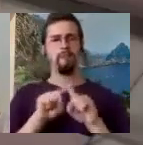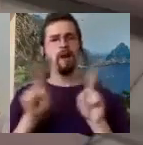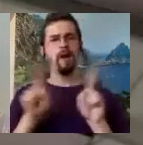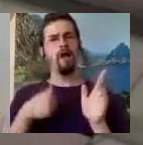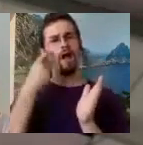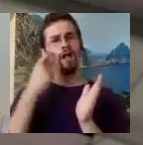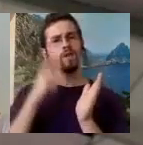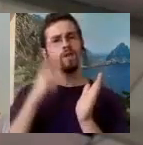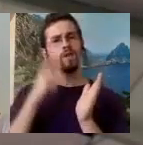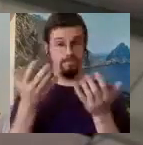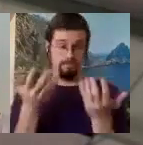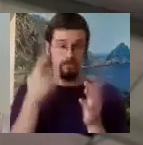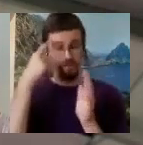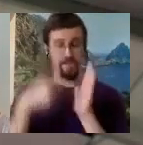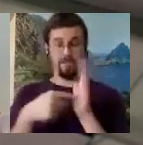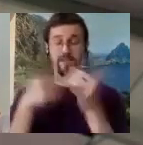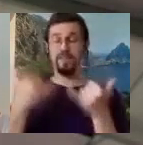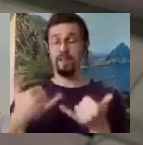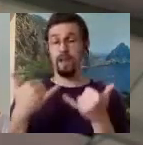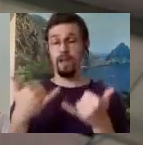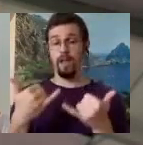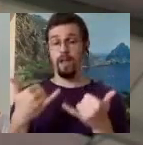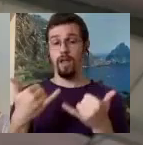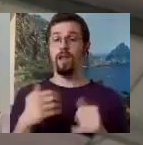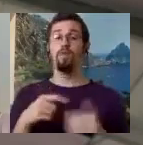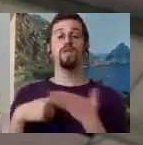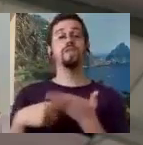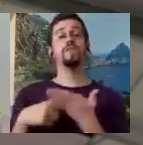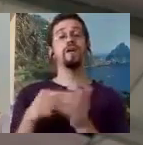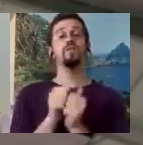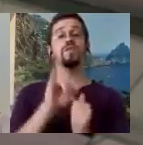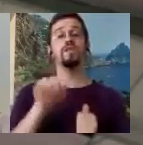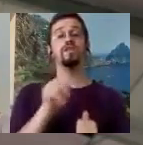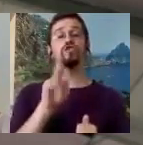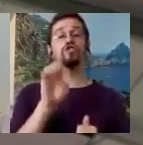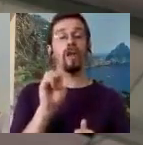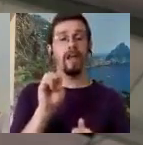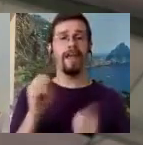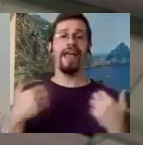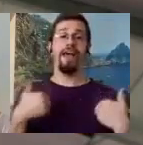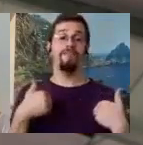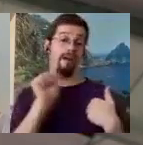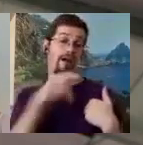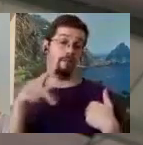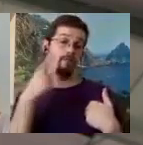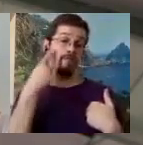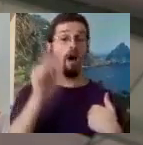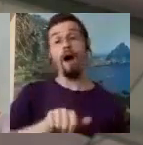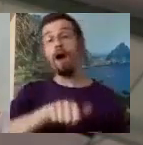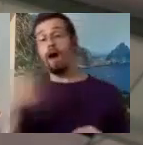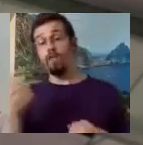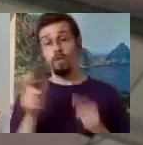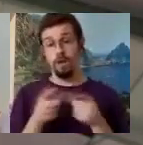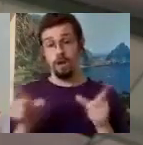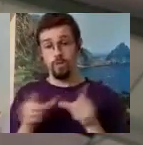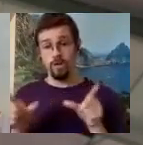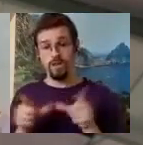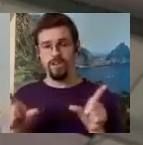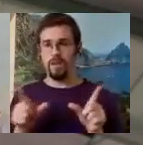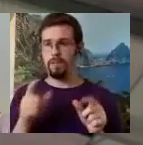writing in the future? I realize you want to be a doctor. You have so many other opportunities, but and of course, sign writing is such a